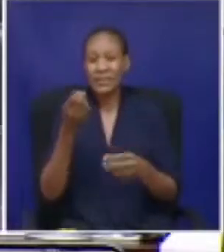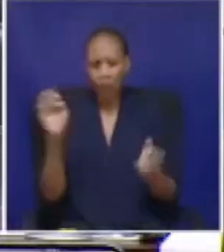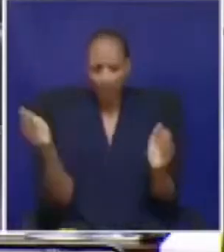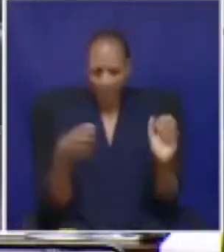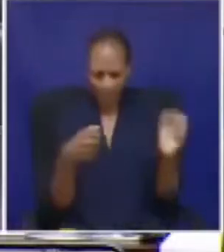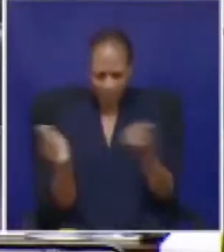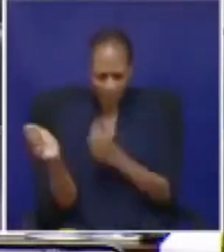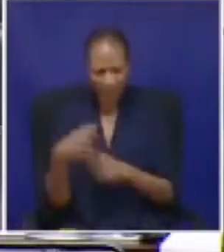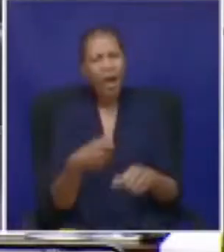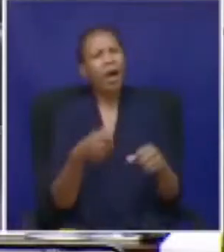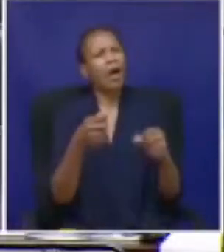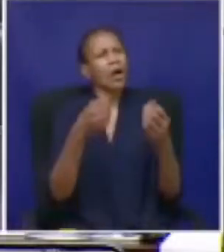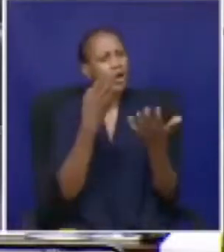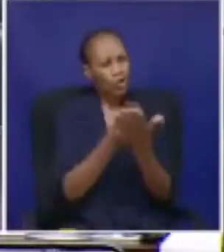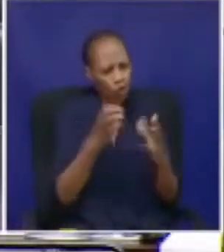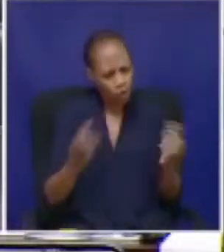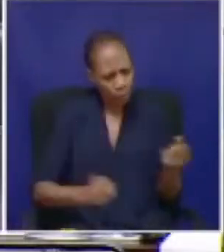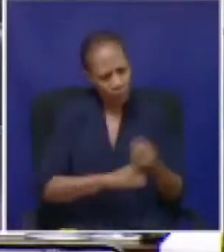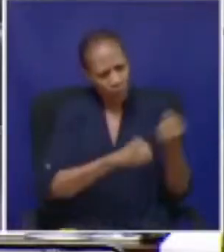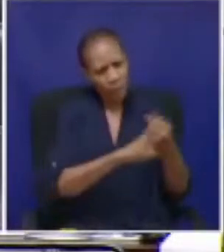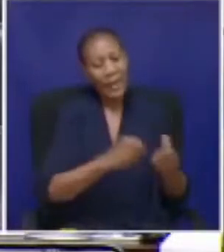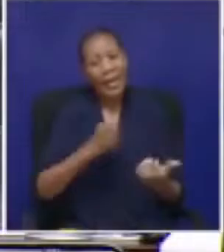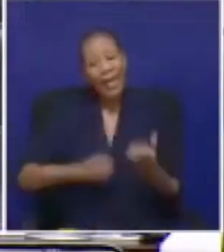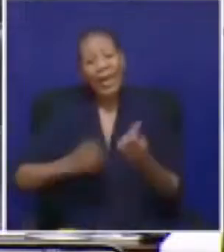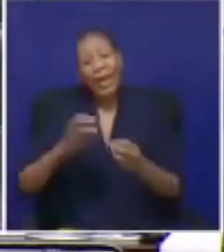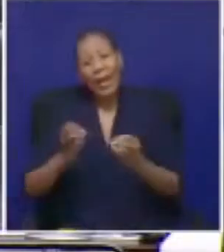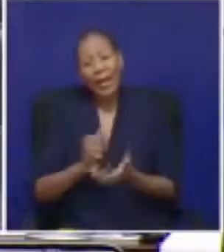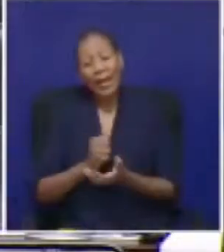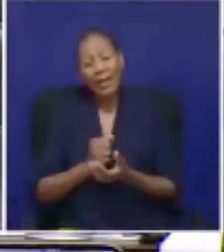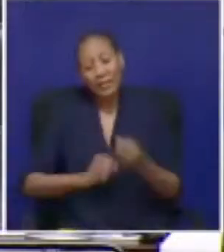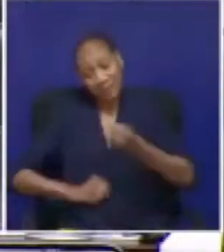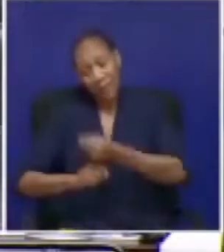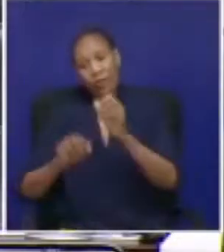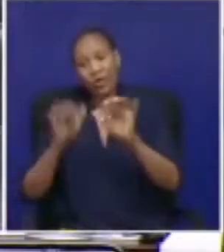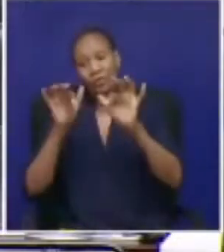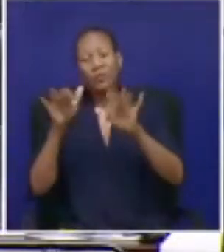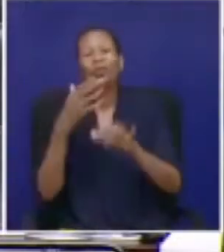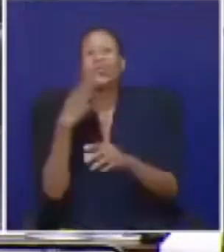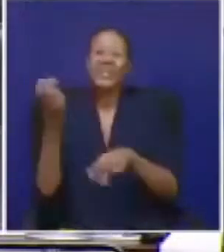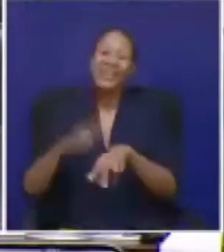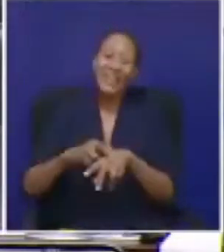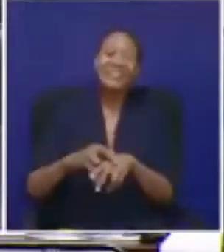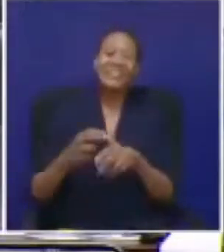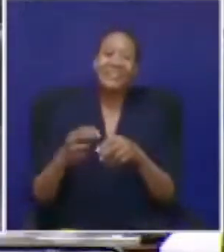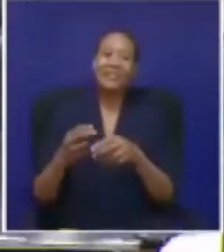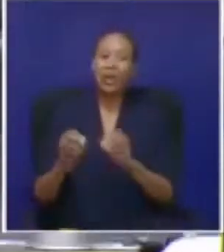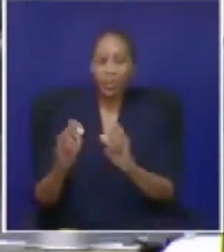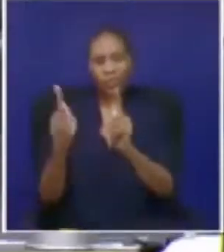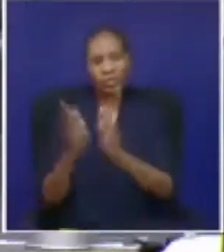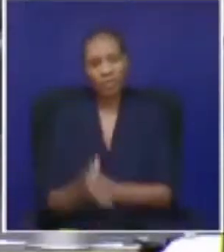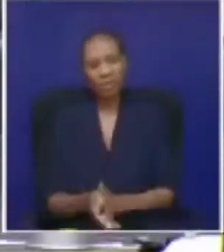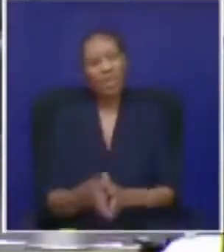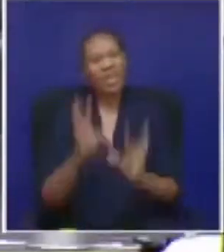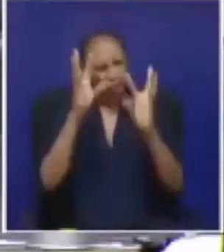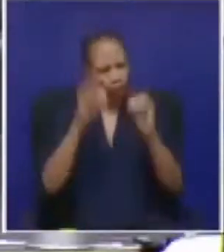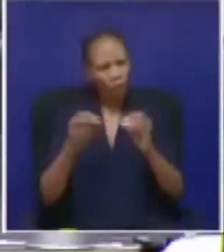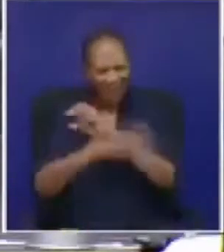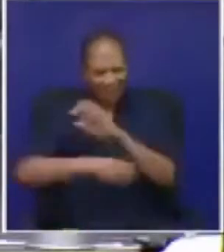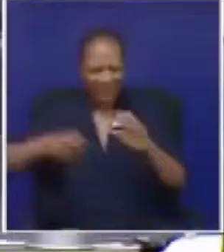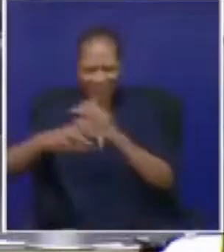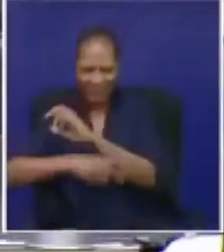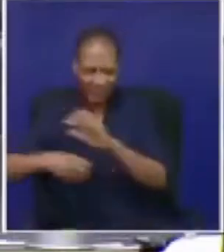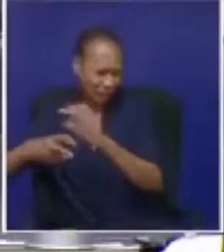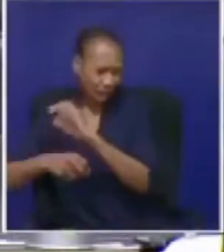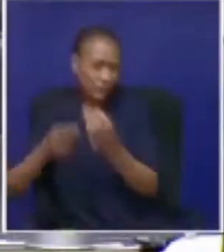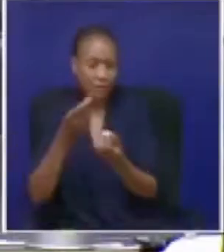and frees millions of South Africans locked out of opportunity, and stop the connected looting few benefiting from luxury